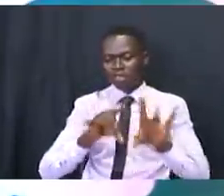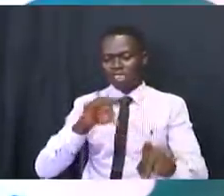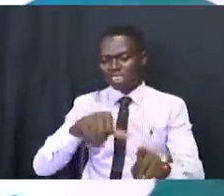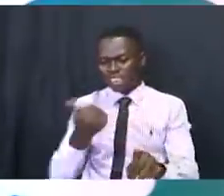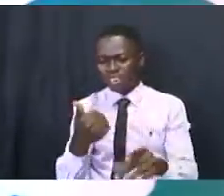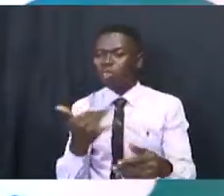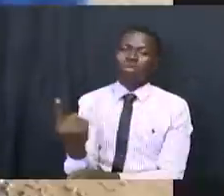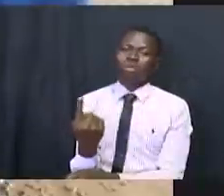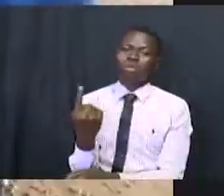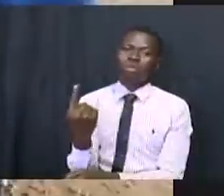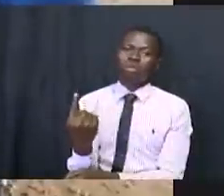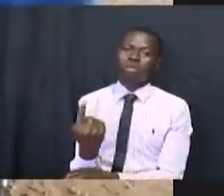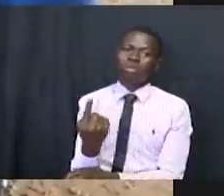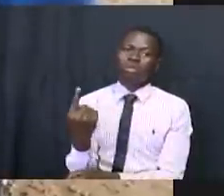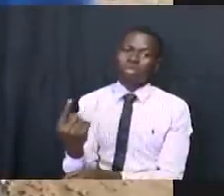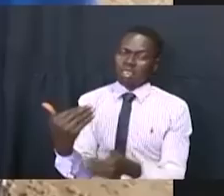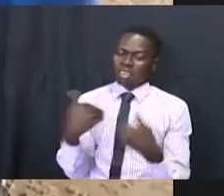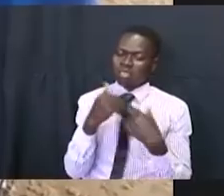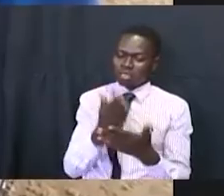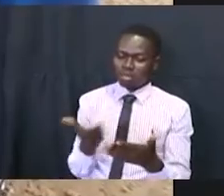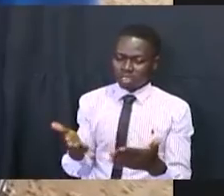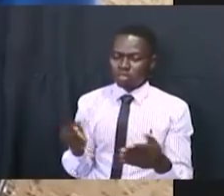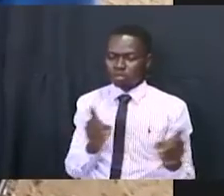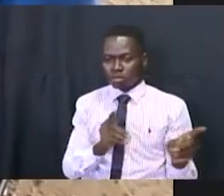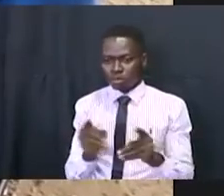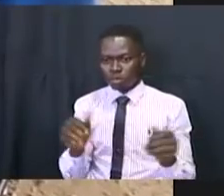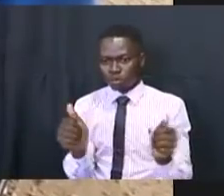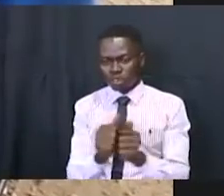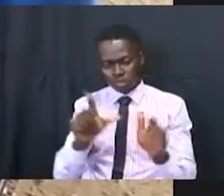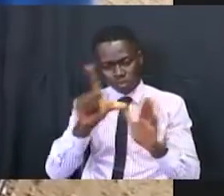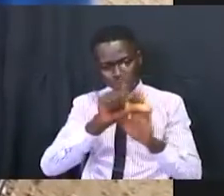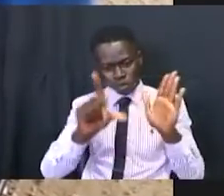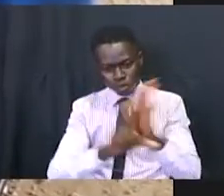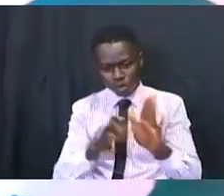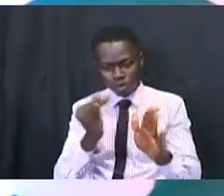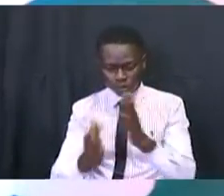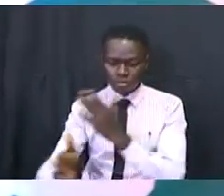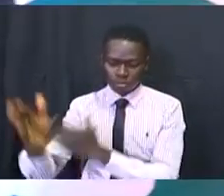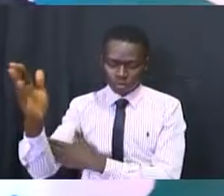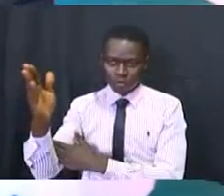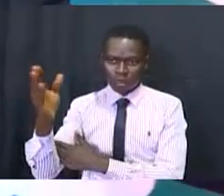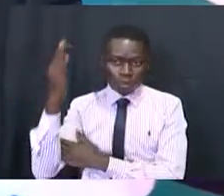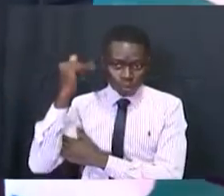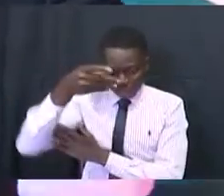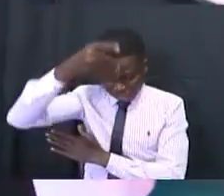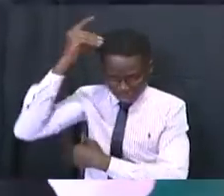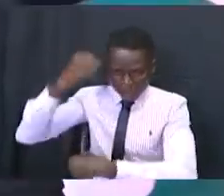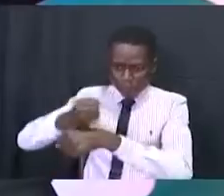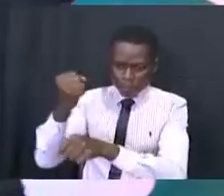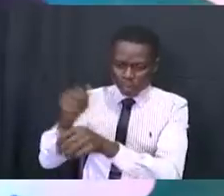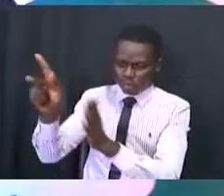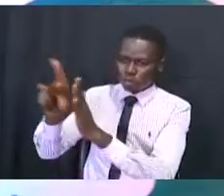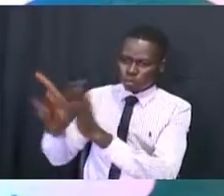Daniel unless it has something to do with the law of his God. You know, he set the standards, and now